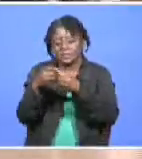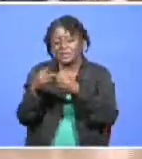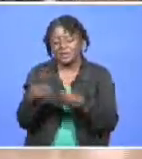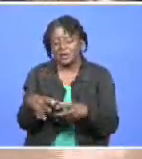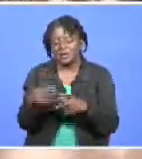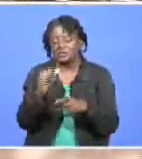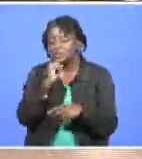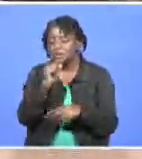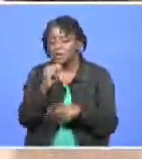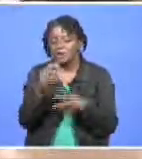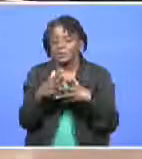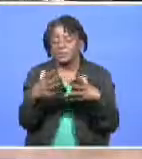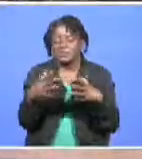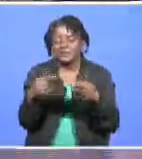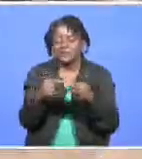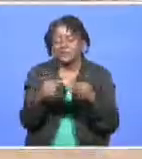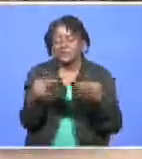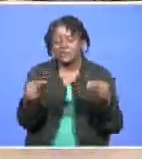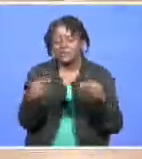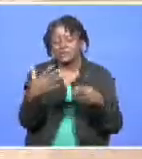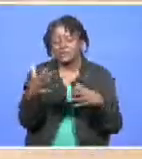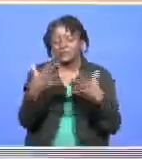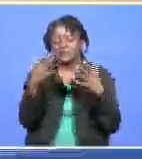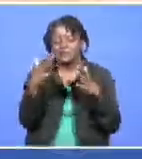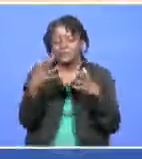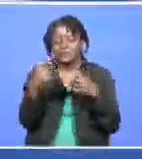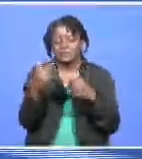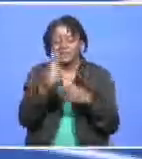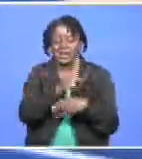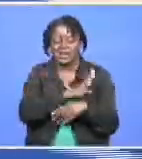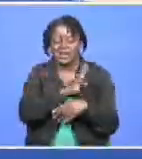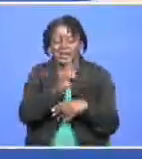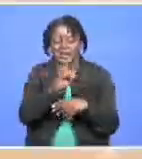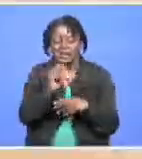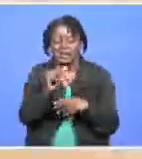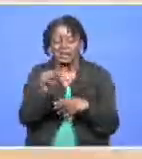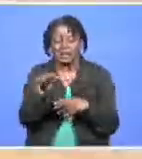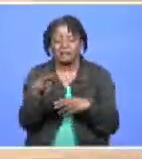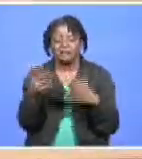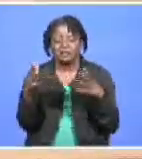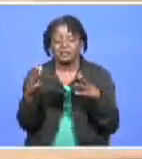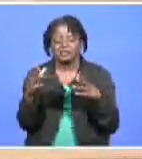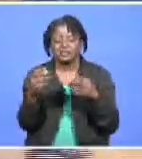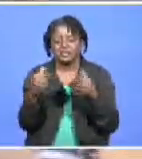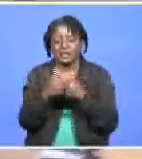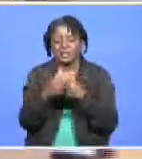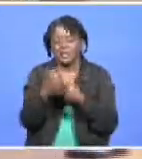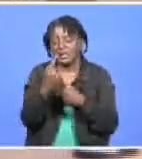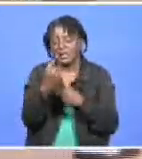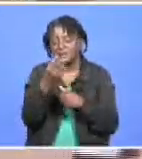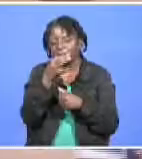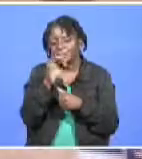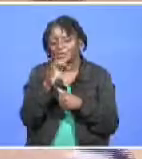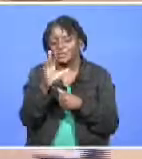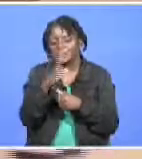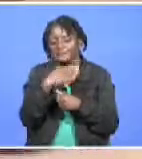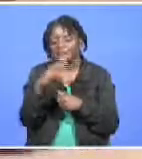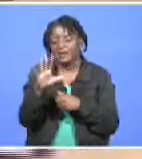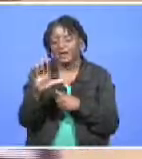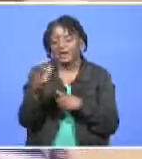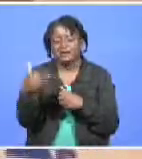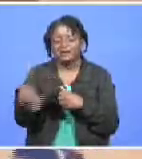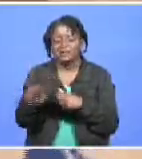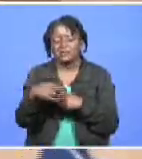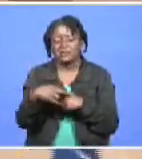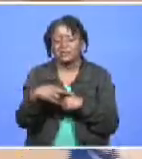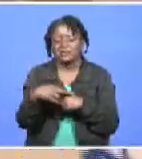number 1 team. Bain would finish the game with 11 points and 5 rebounds. I knew they was going to get it. I was preparing myself to